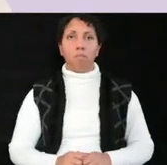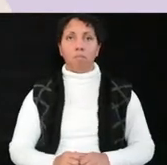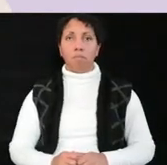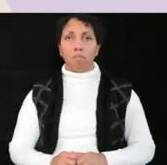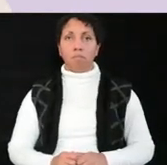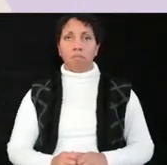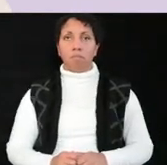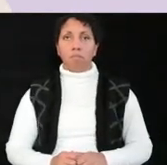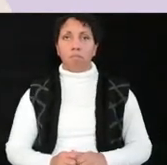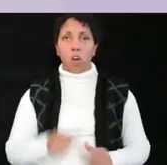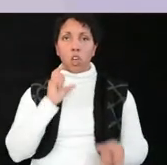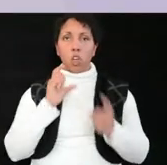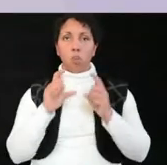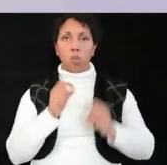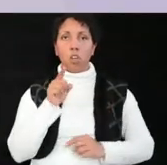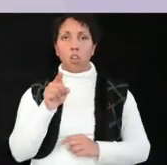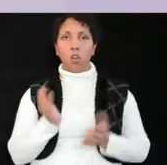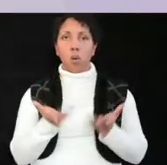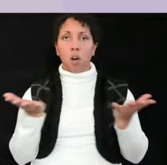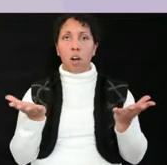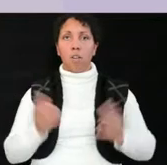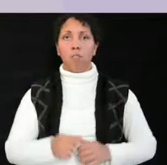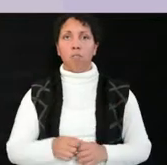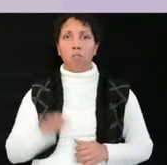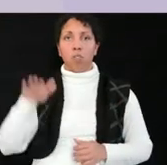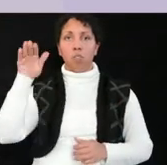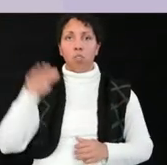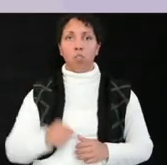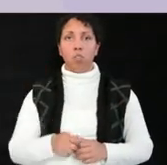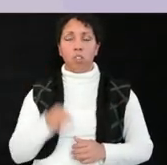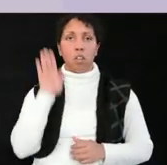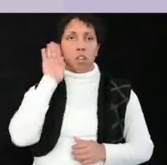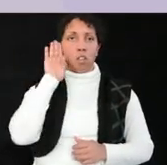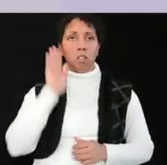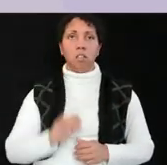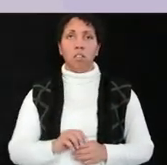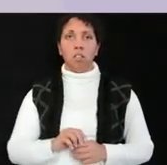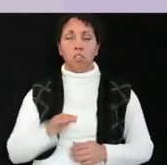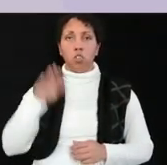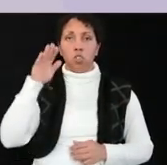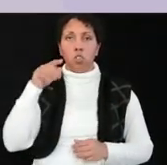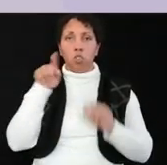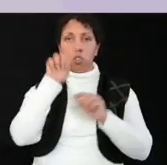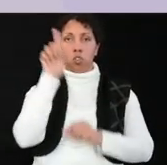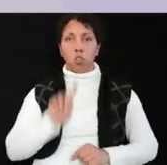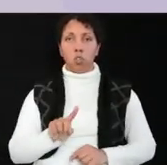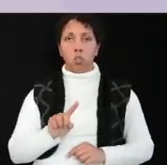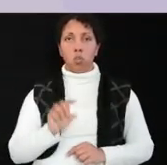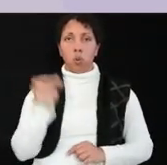could you help them? I would listen to them at school in a quiet, safe place to find out what was